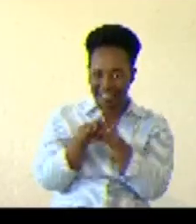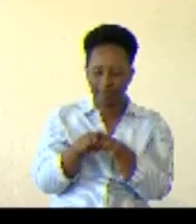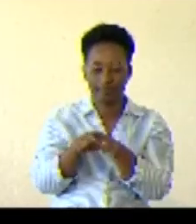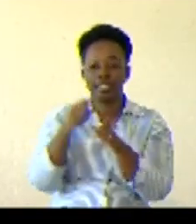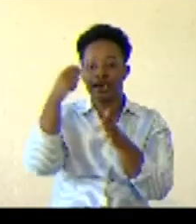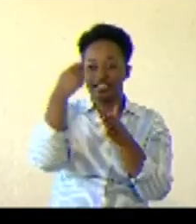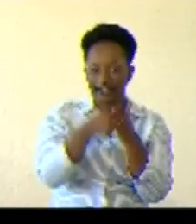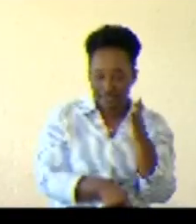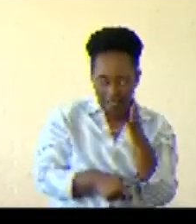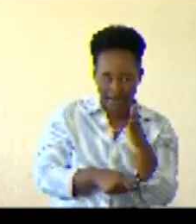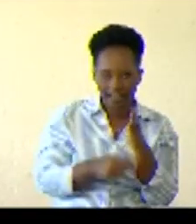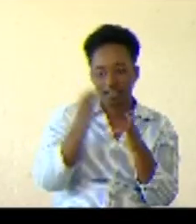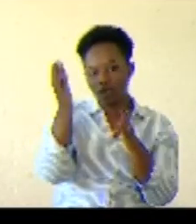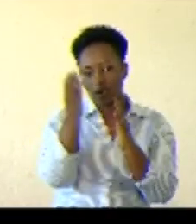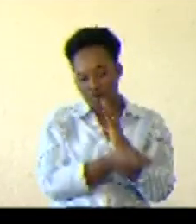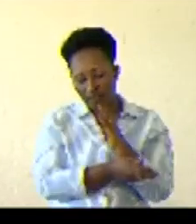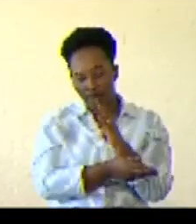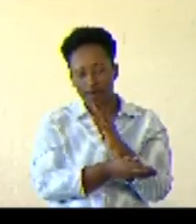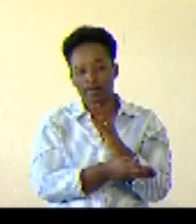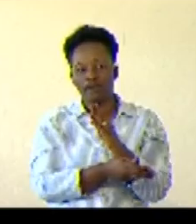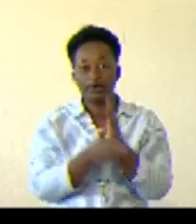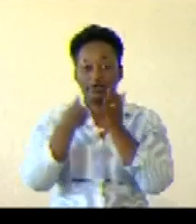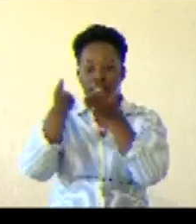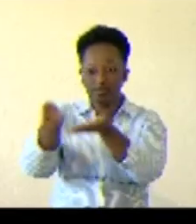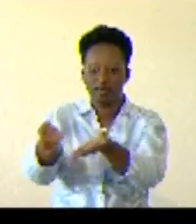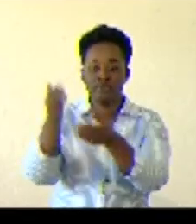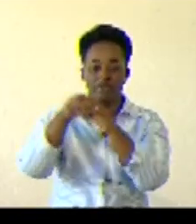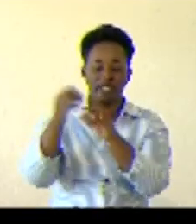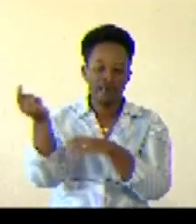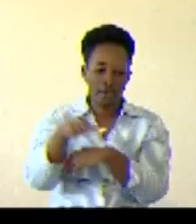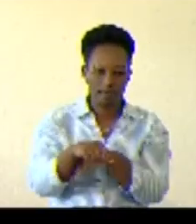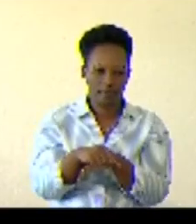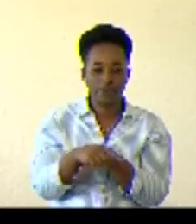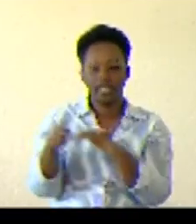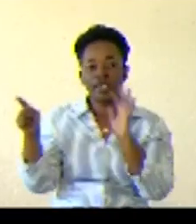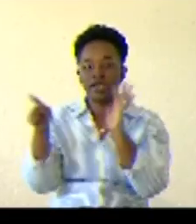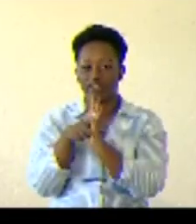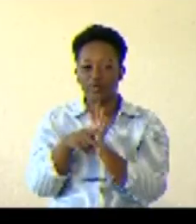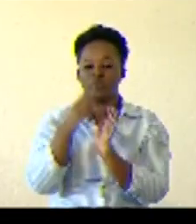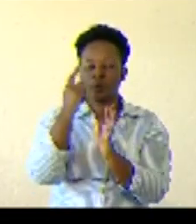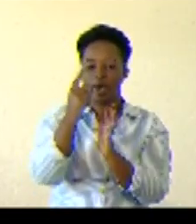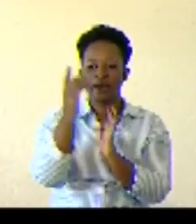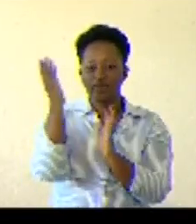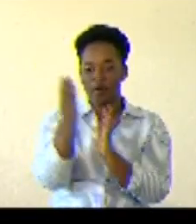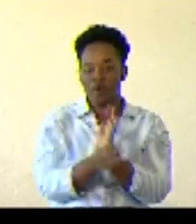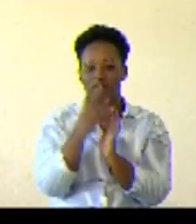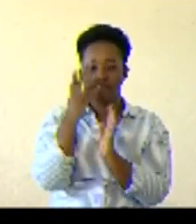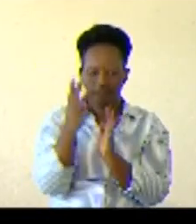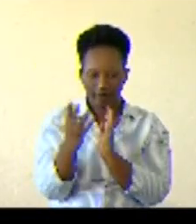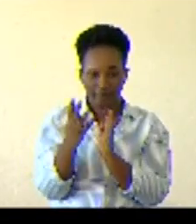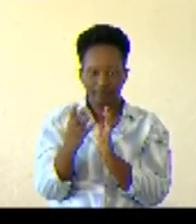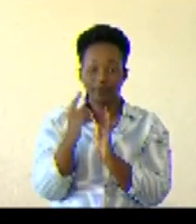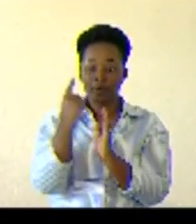Taxes out of the disposable income, it is equal to 1 out of 4, meaning that this one